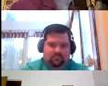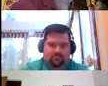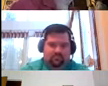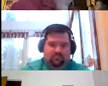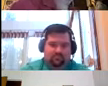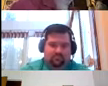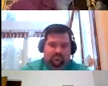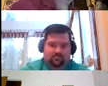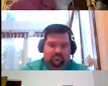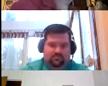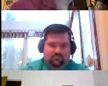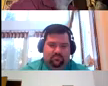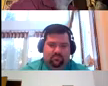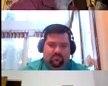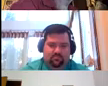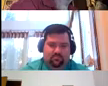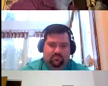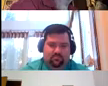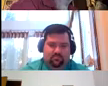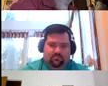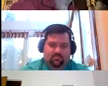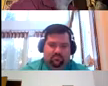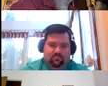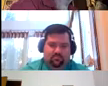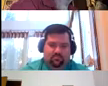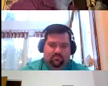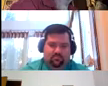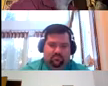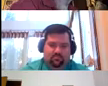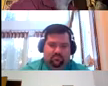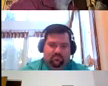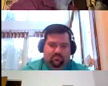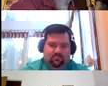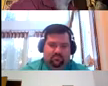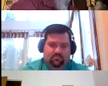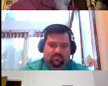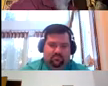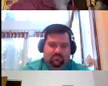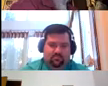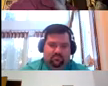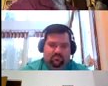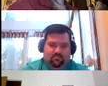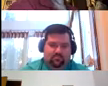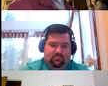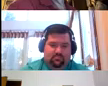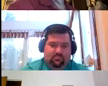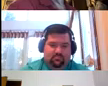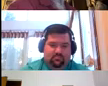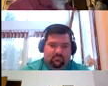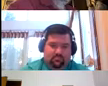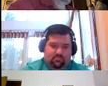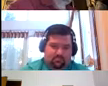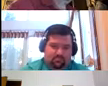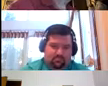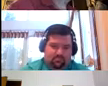by which every other culture has to do something. We're waiting for the end of patriarchy and